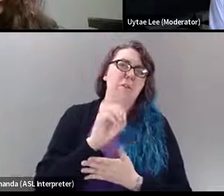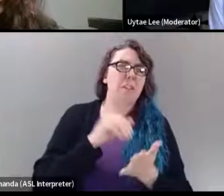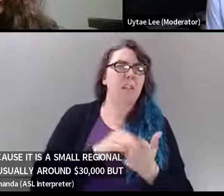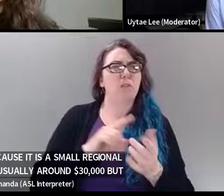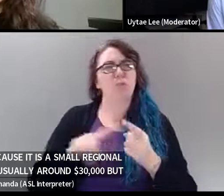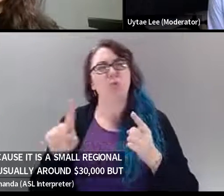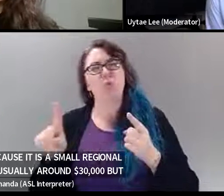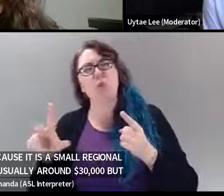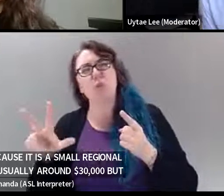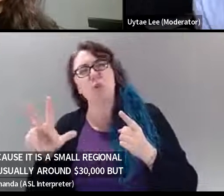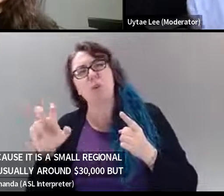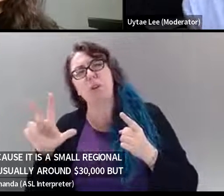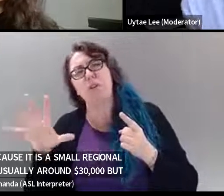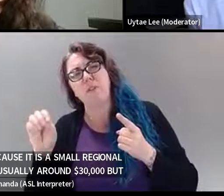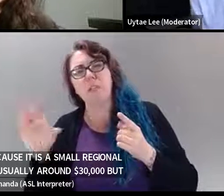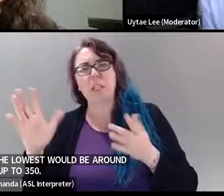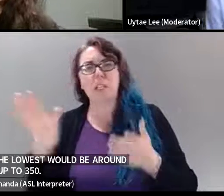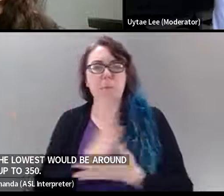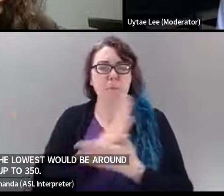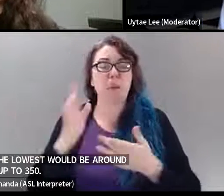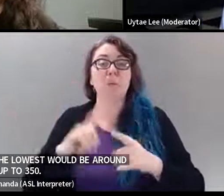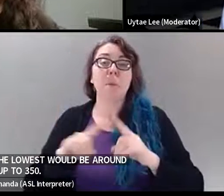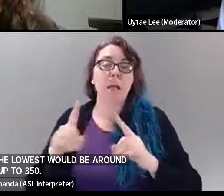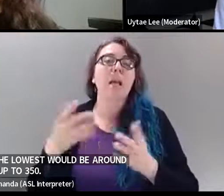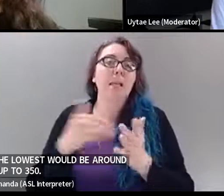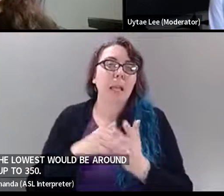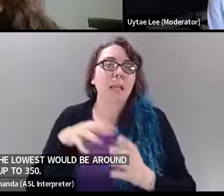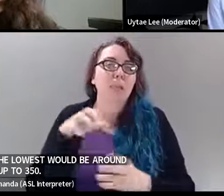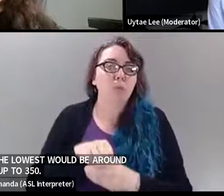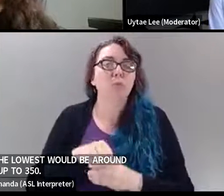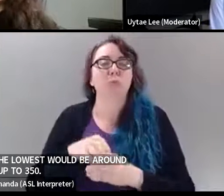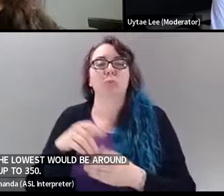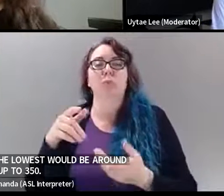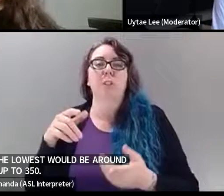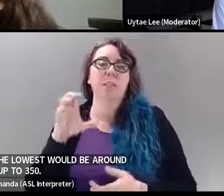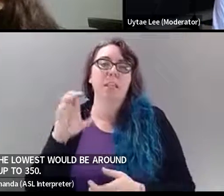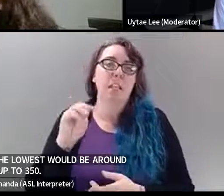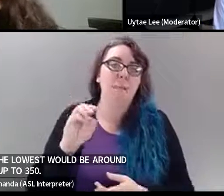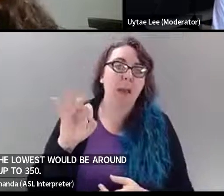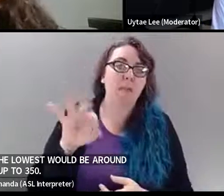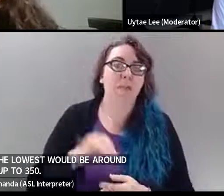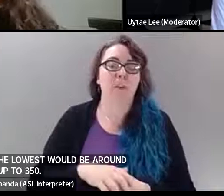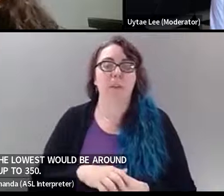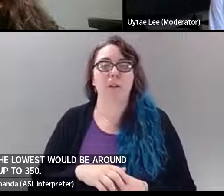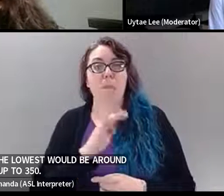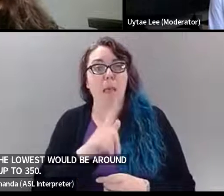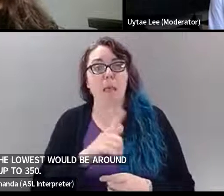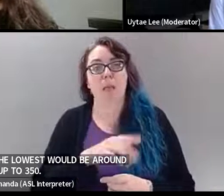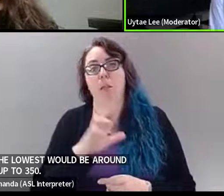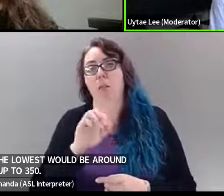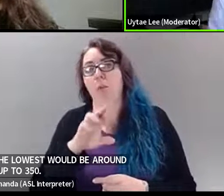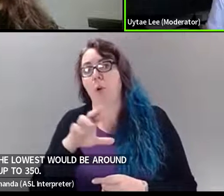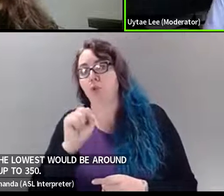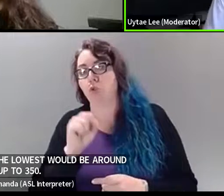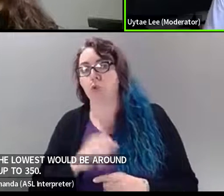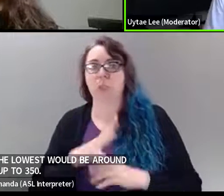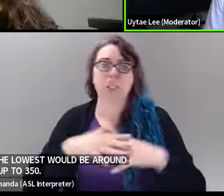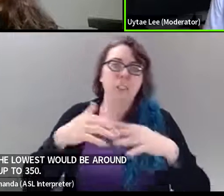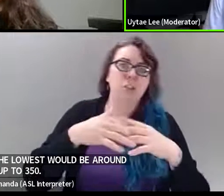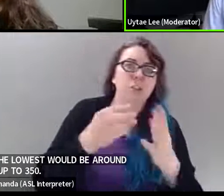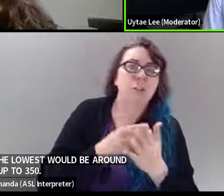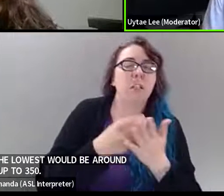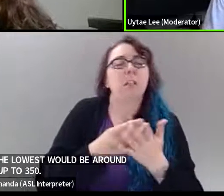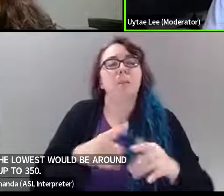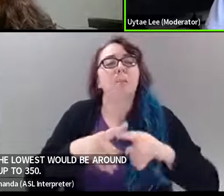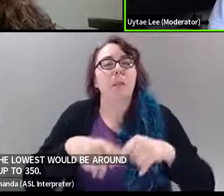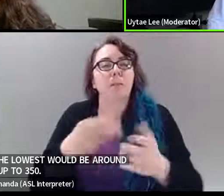Rogers, CMF, Indigenous Fund, the different funds that we can work with. That makes sense. Oh, and you